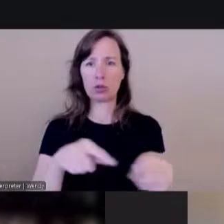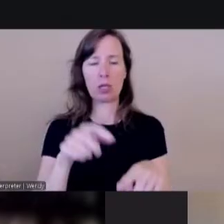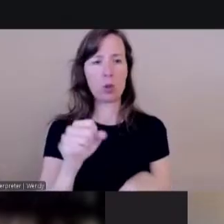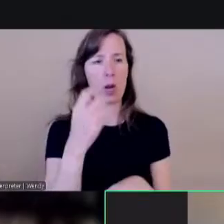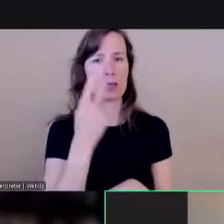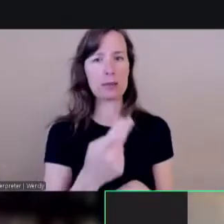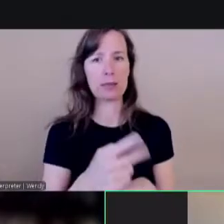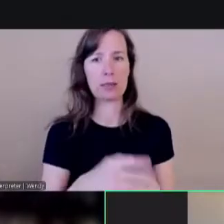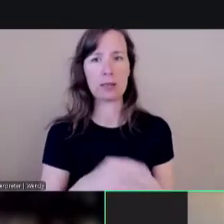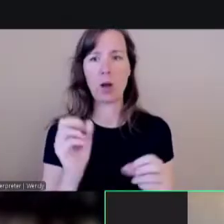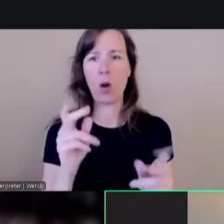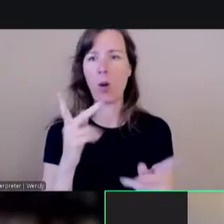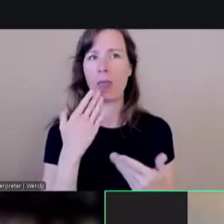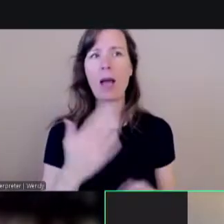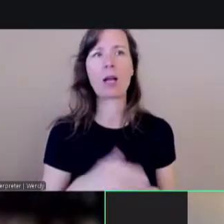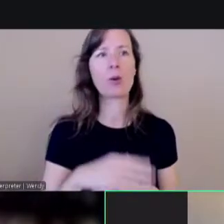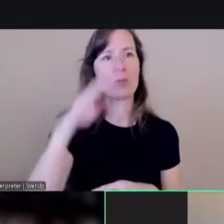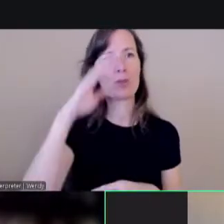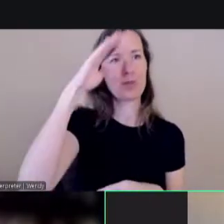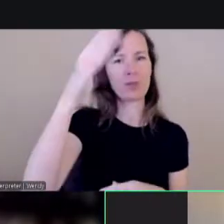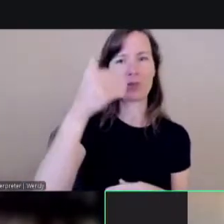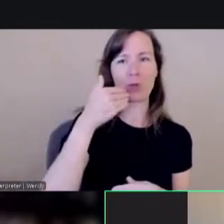you. Hi, good evening.